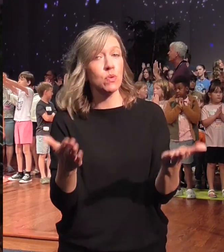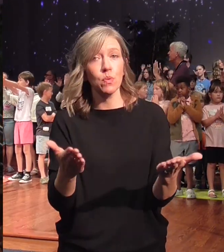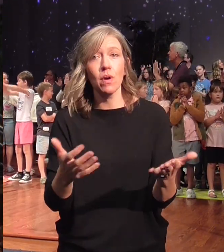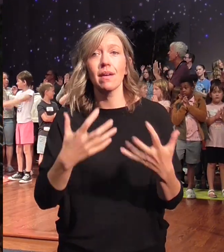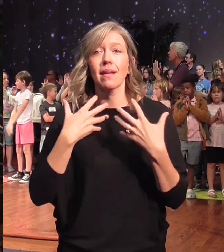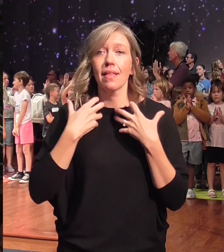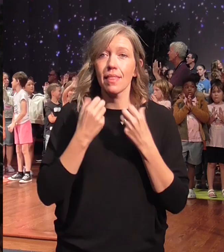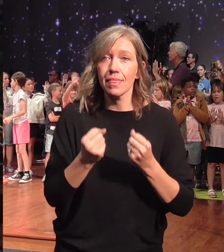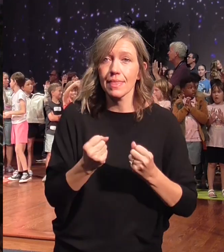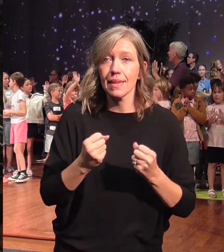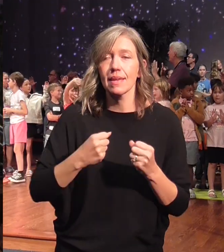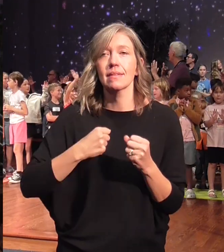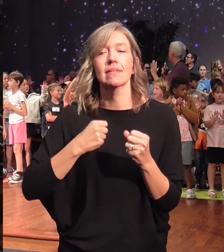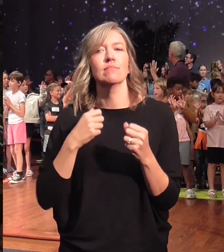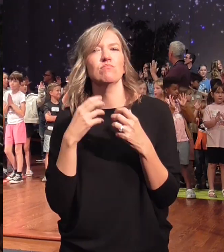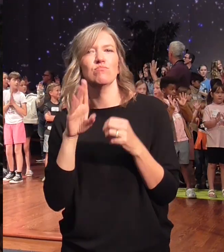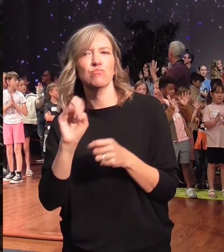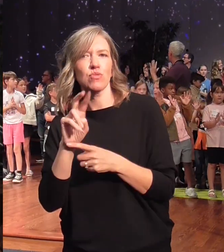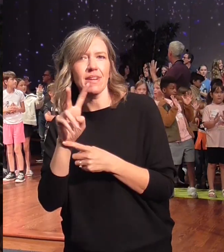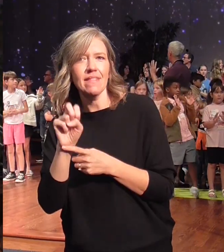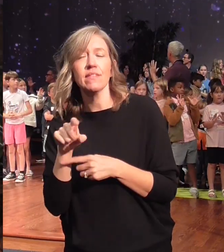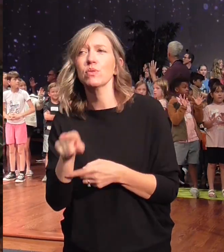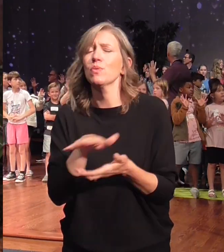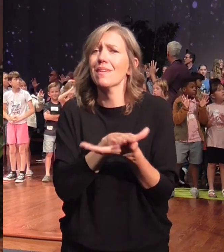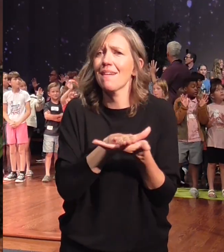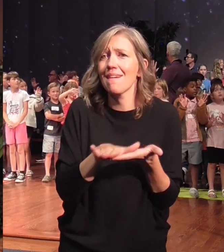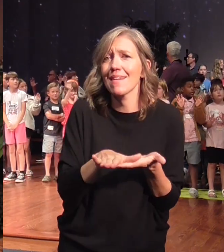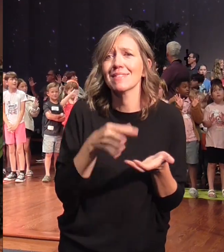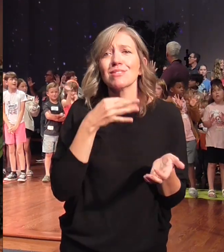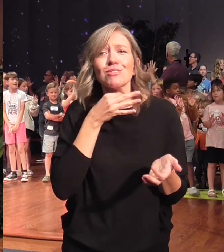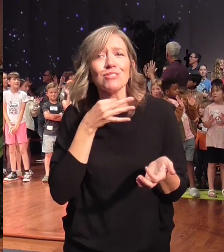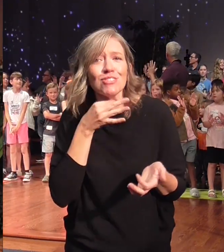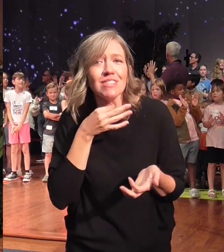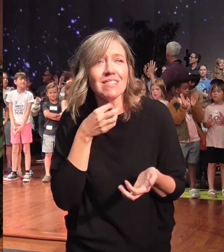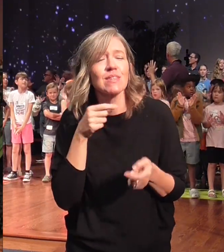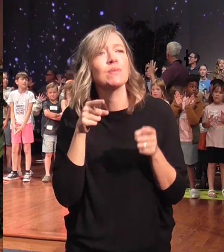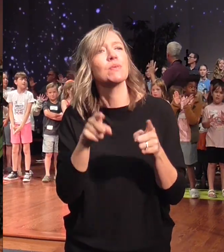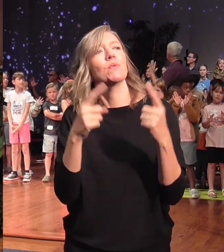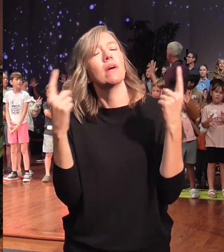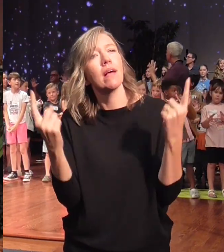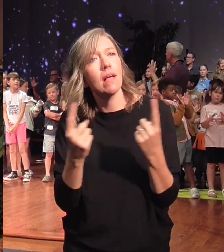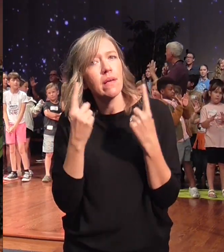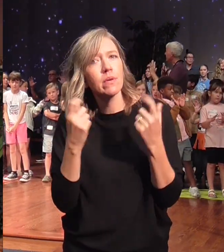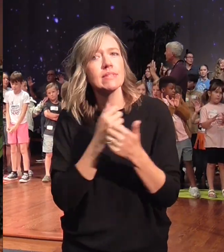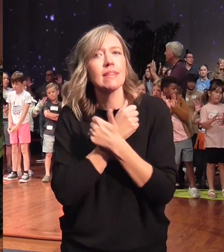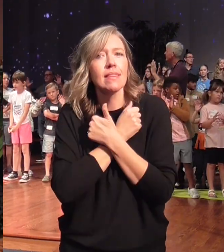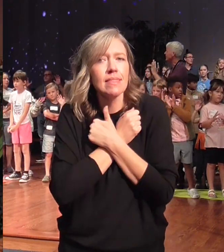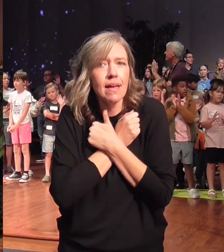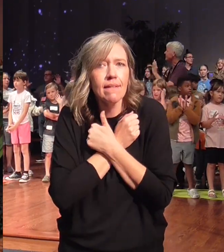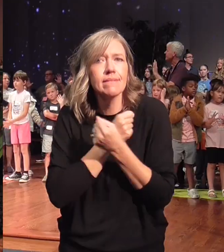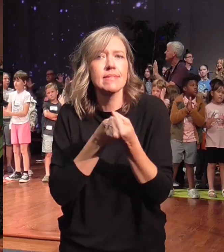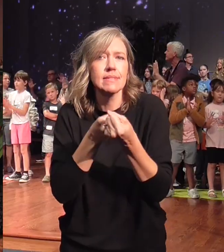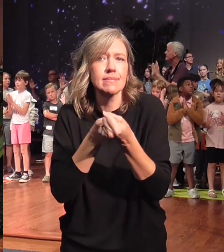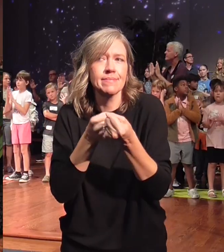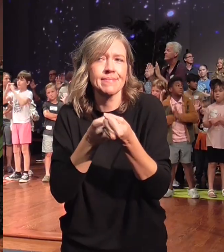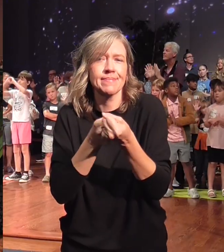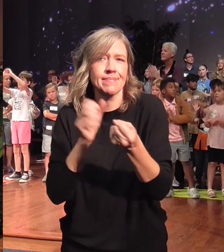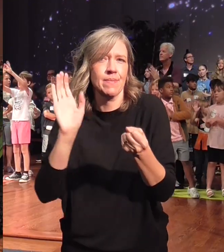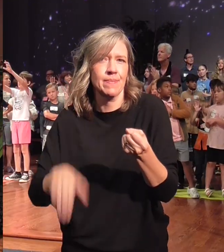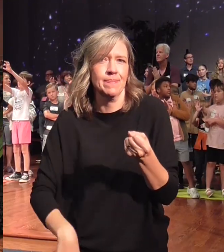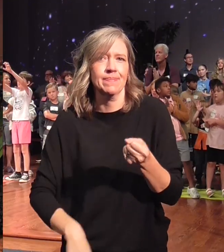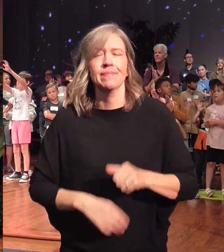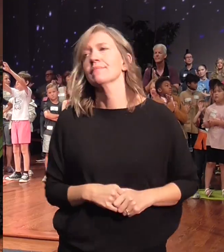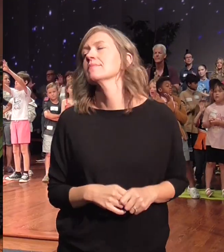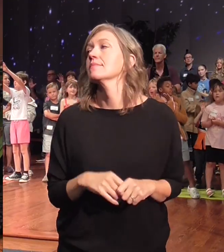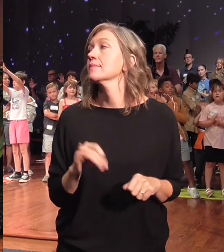and brave. You are kind and curious. You are always loved and supported.